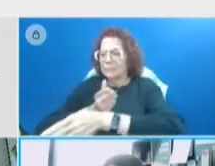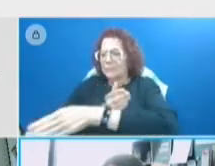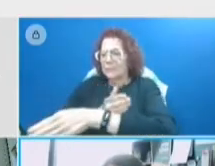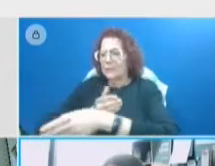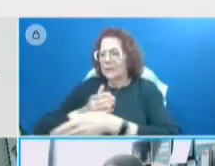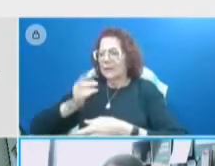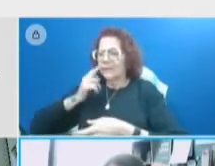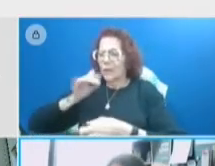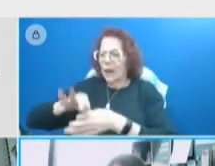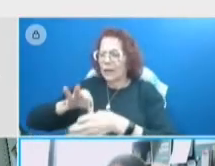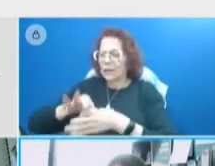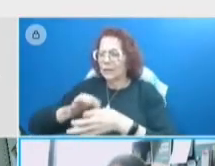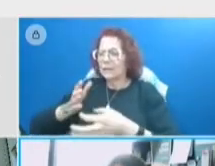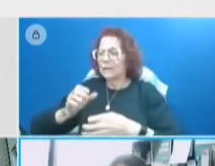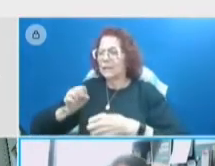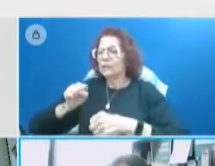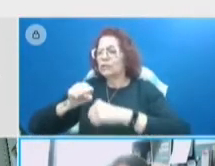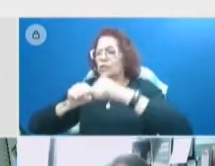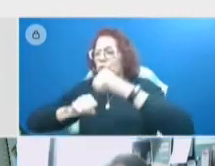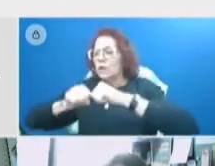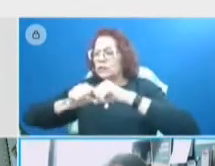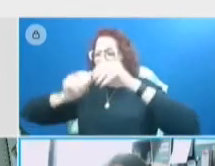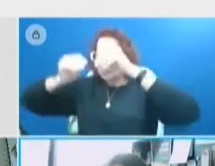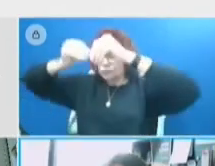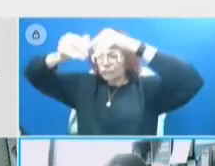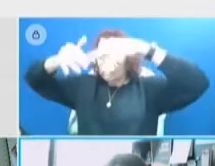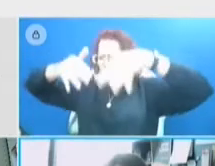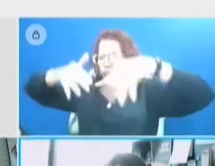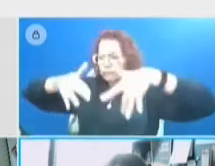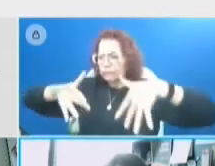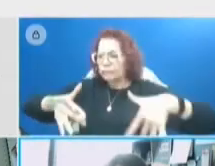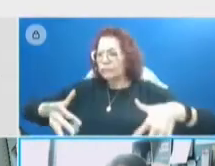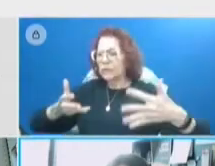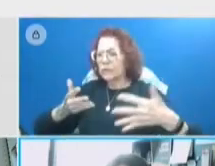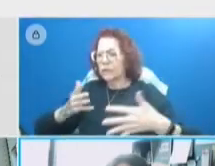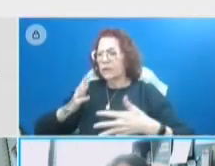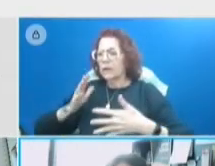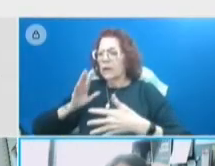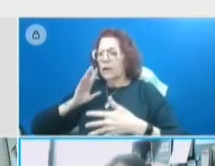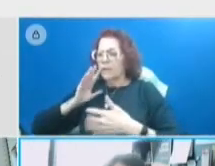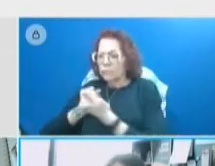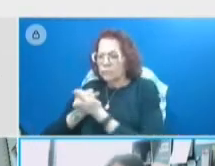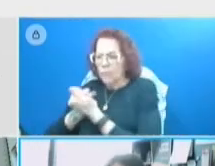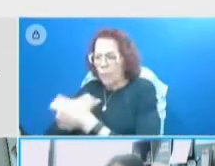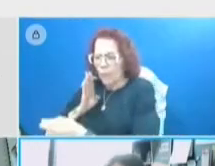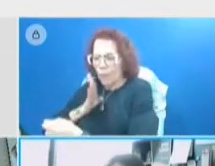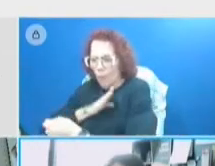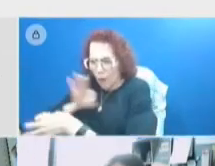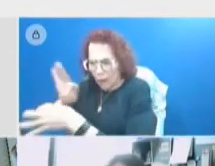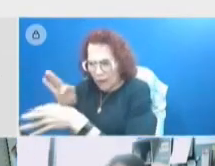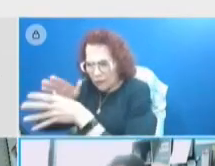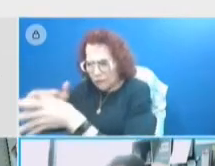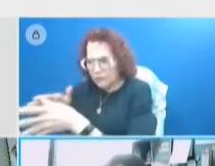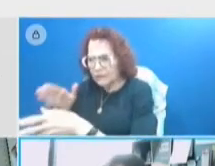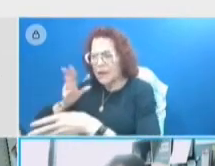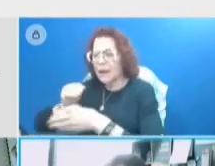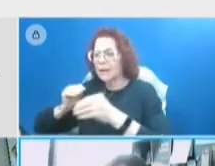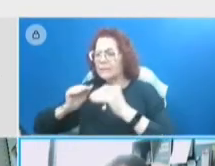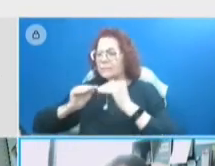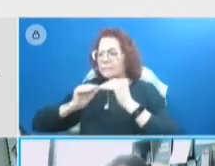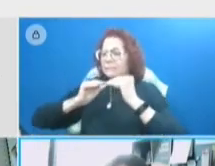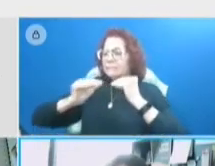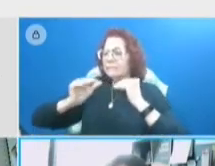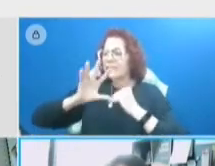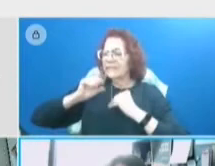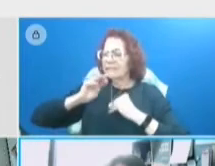to for grants for county boards of elections and $5 million to the state. And we are working on the plan